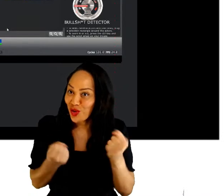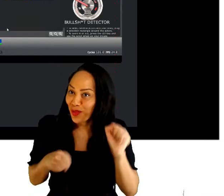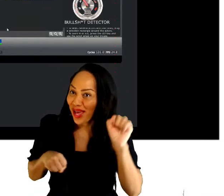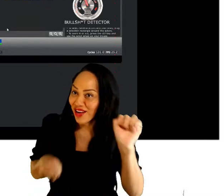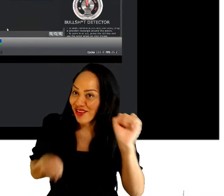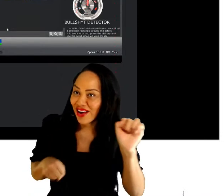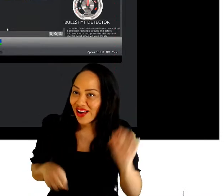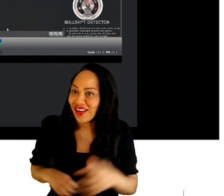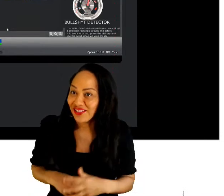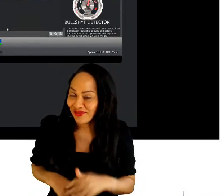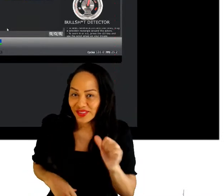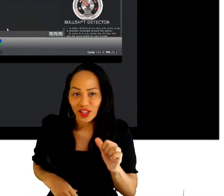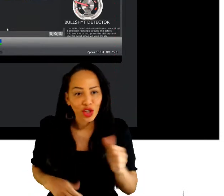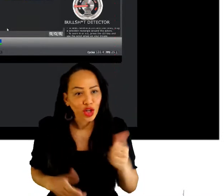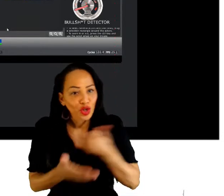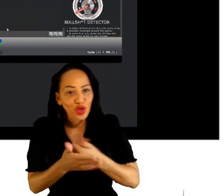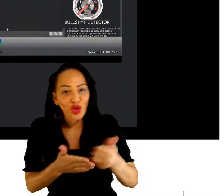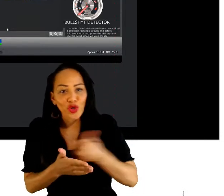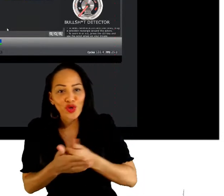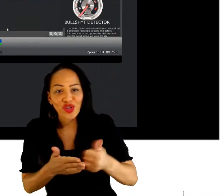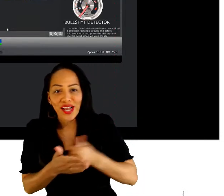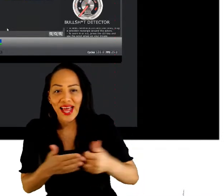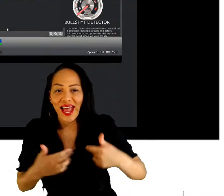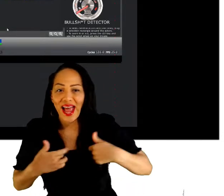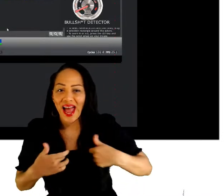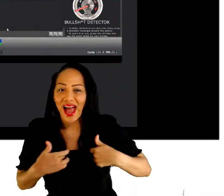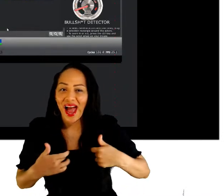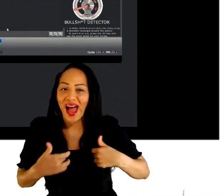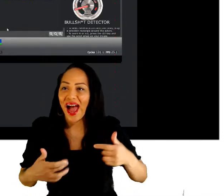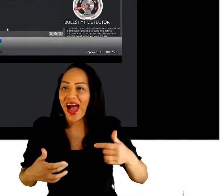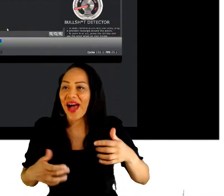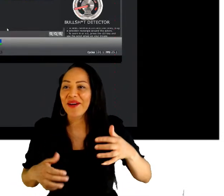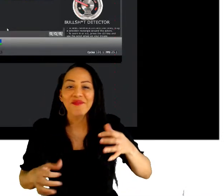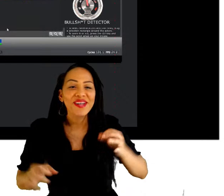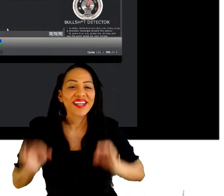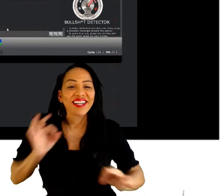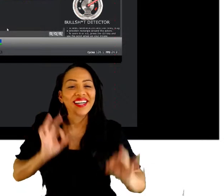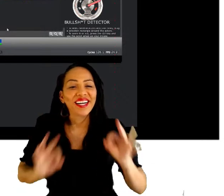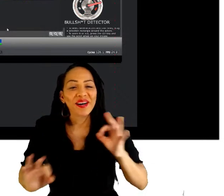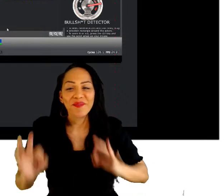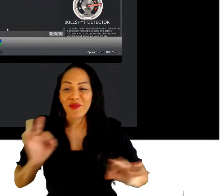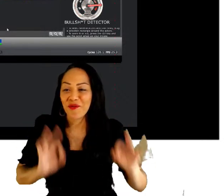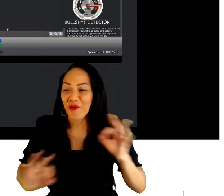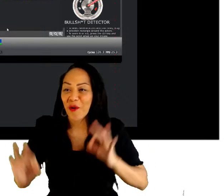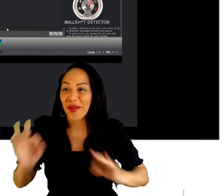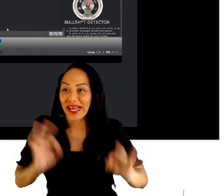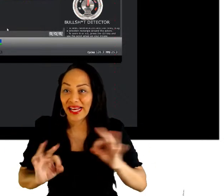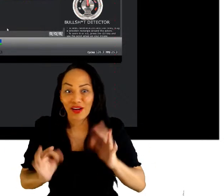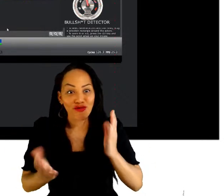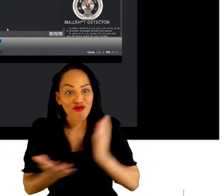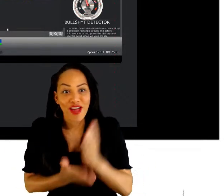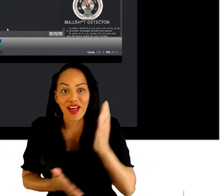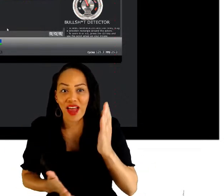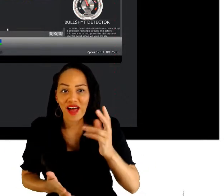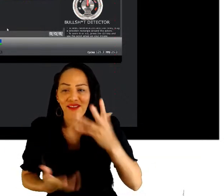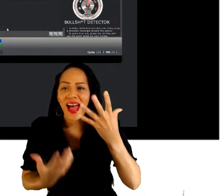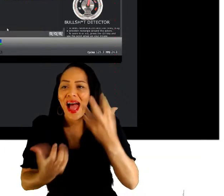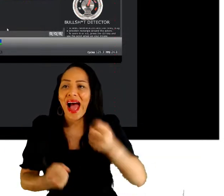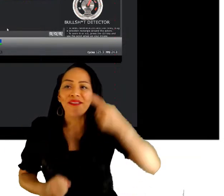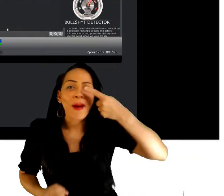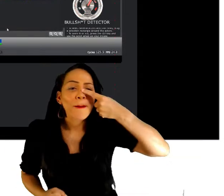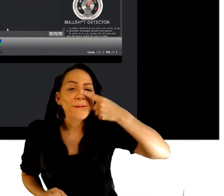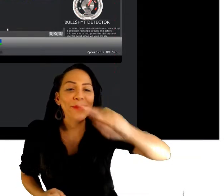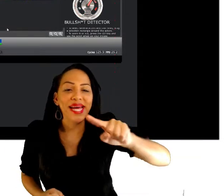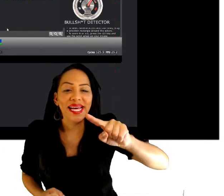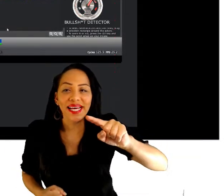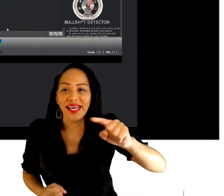part of the performance, I'm getting a really great pink costume projected onto me, so it looks like I'm like a real pink Power Ranger. So